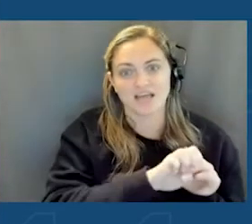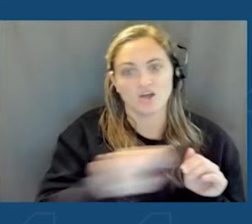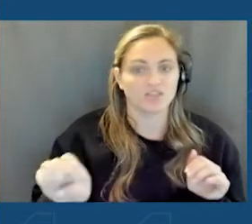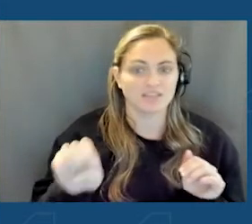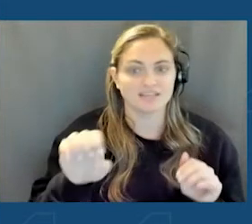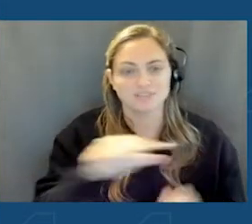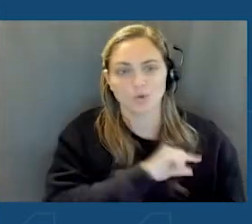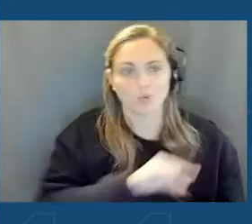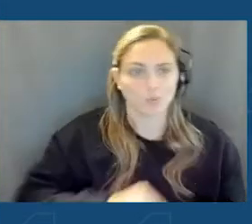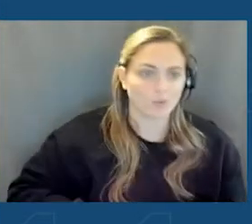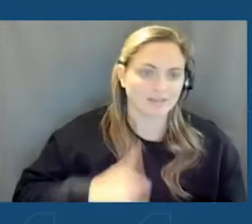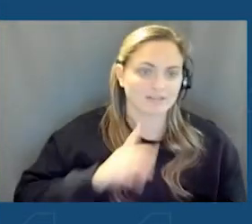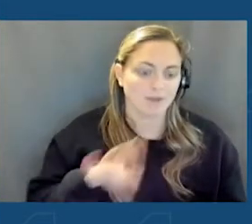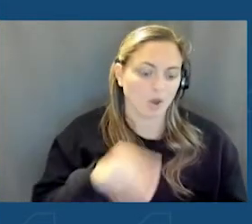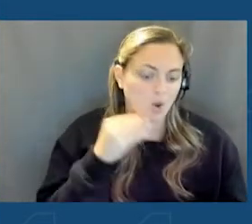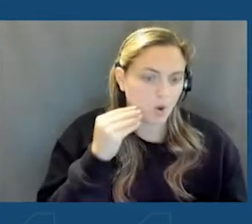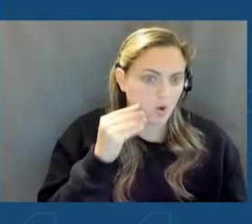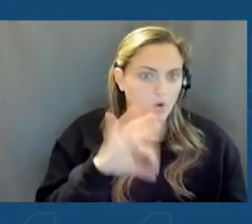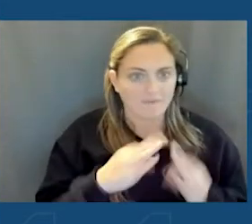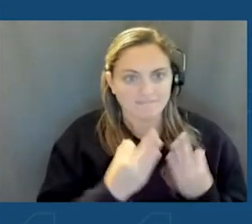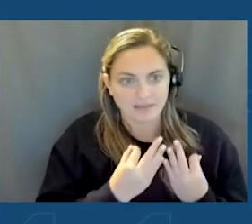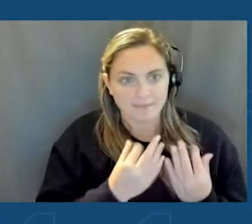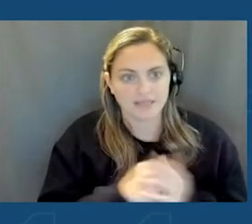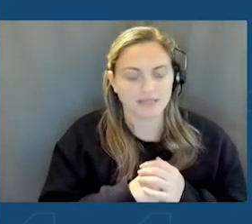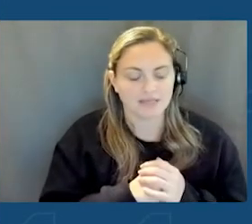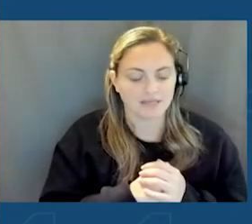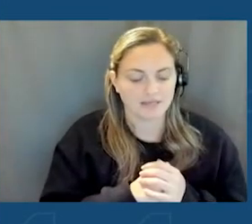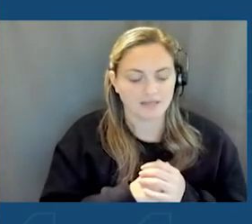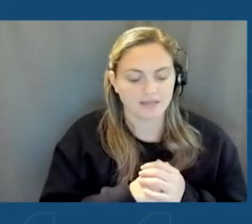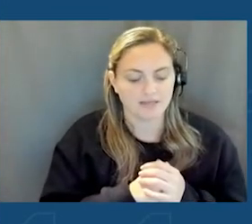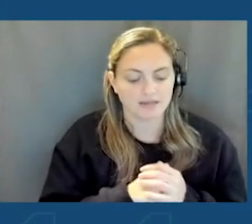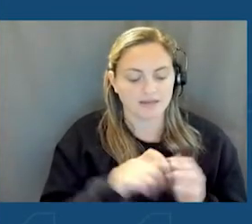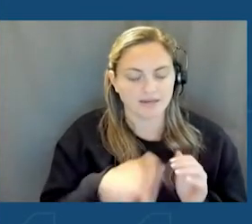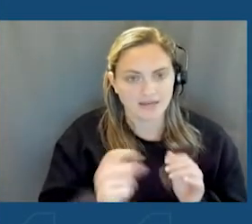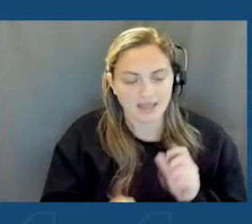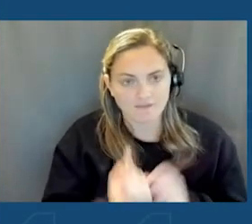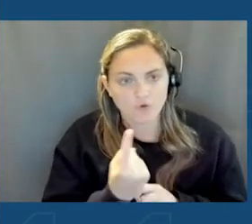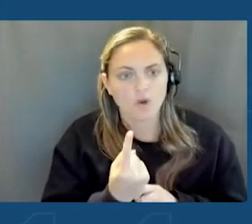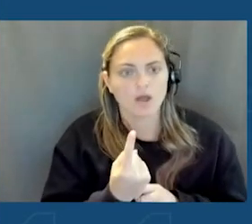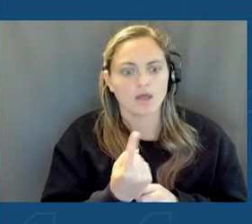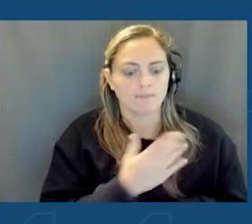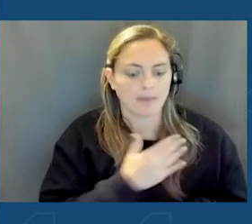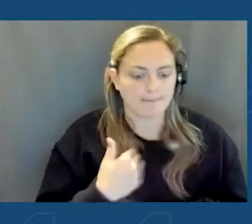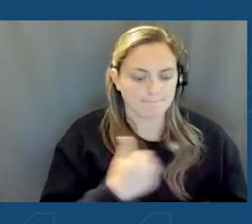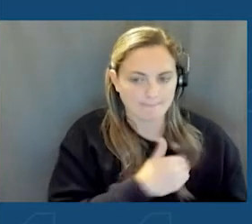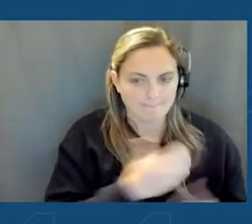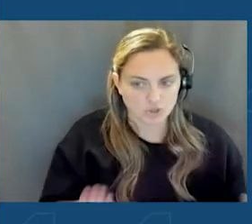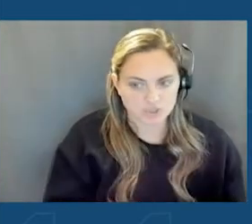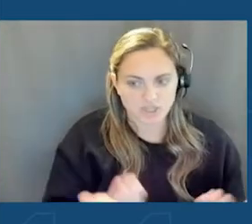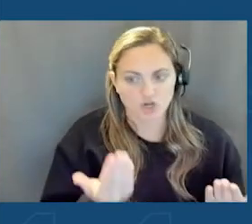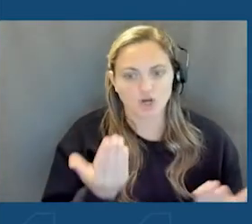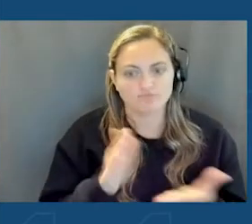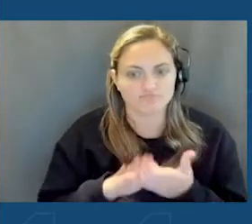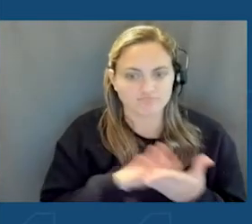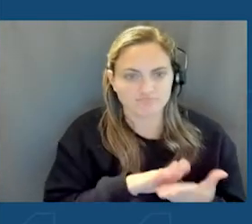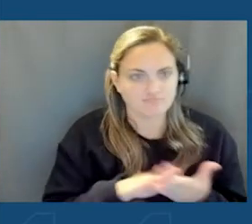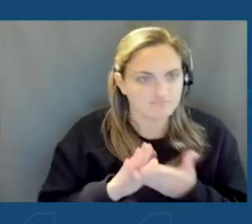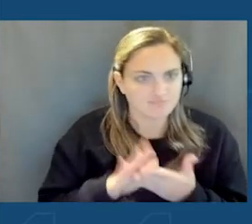my family. I need everyone to give my members here a round of applause for the work that they